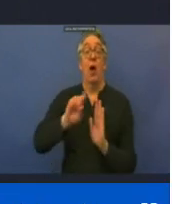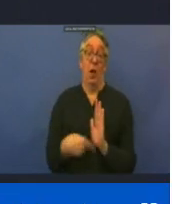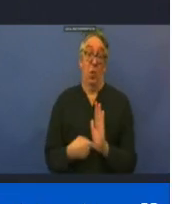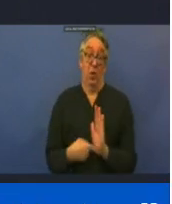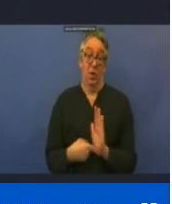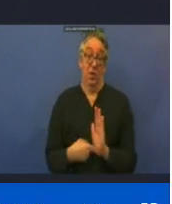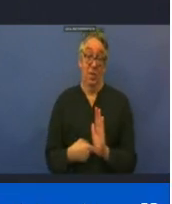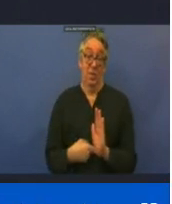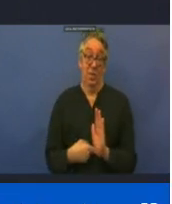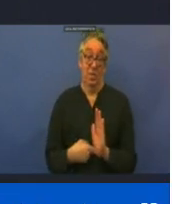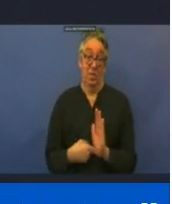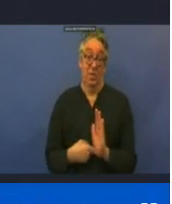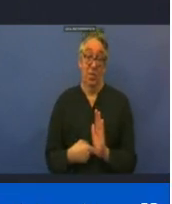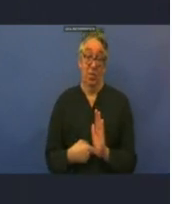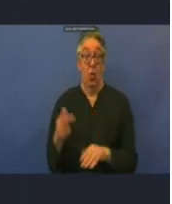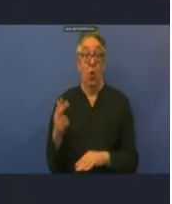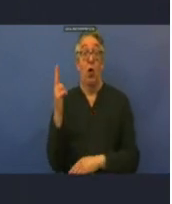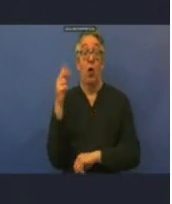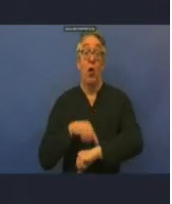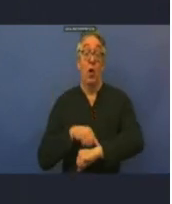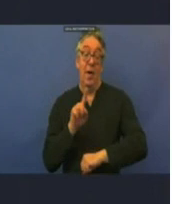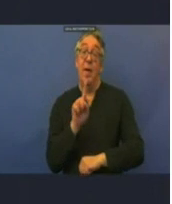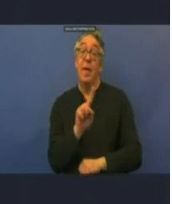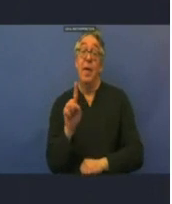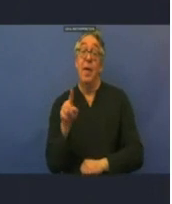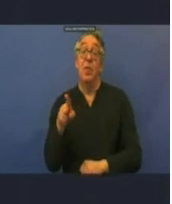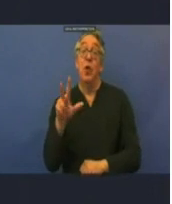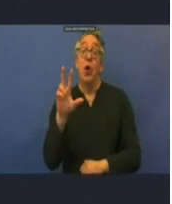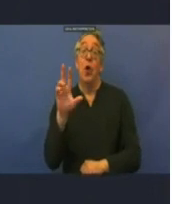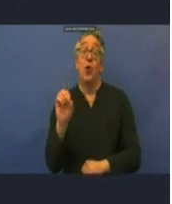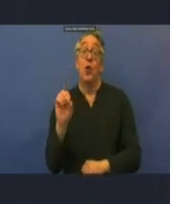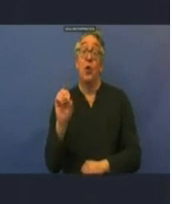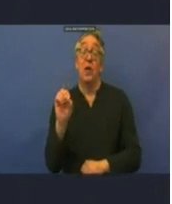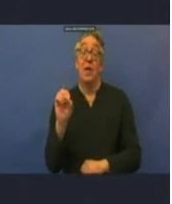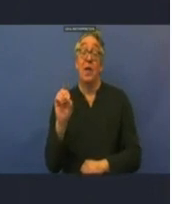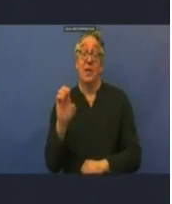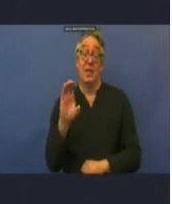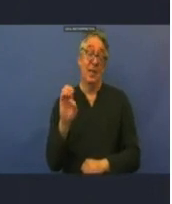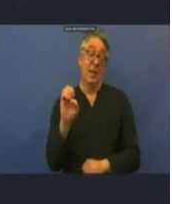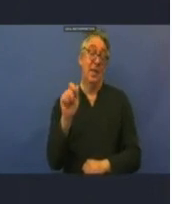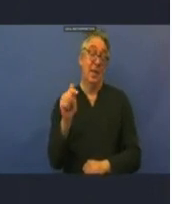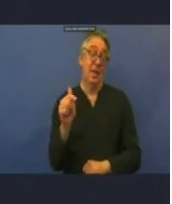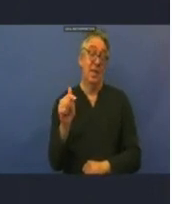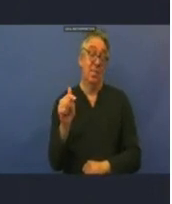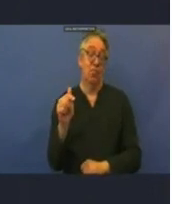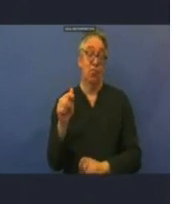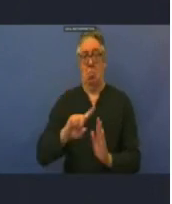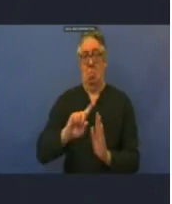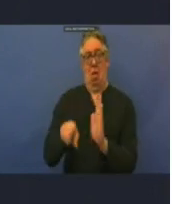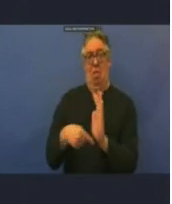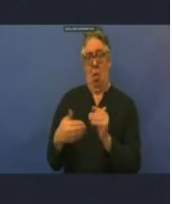will restart at 11:30 Brussels time, so in half an hour, more or less, with